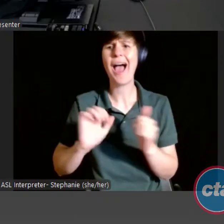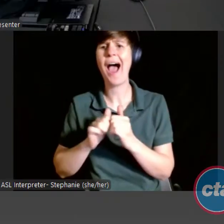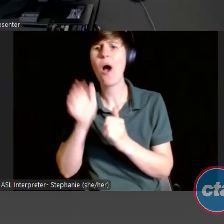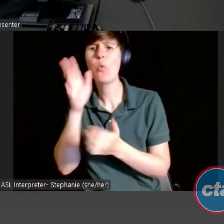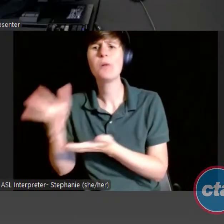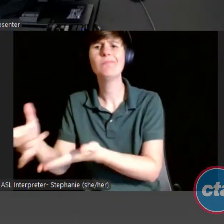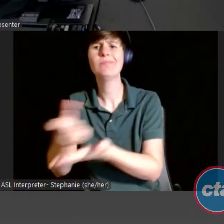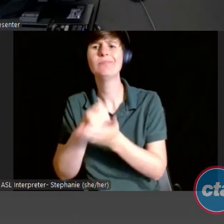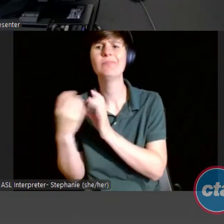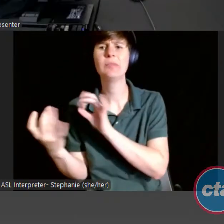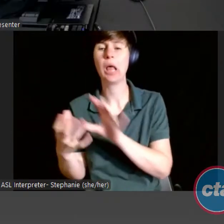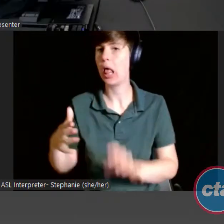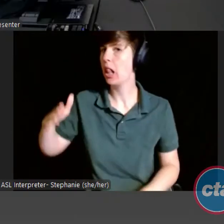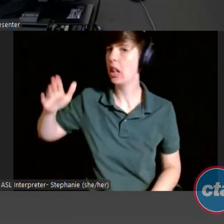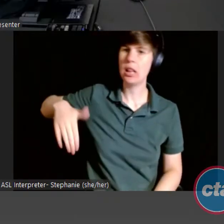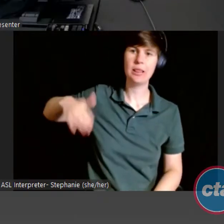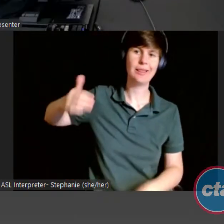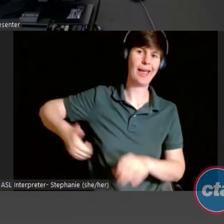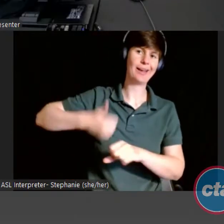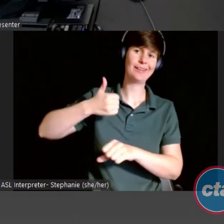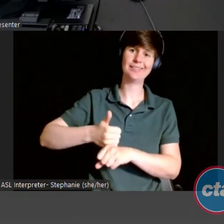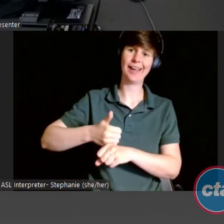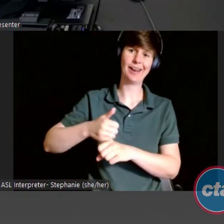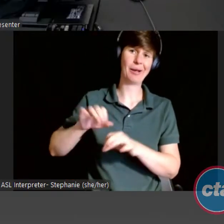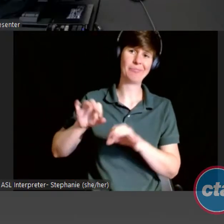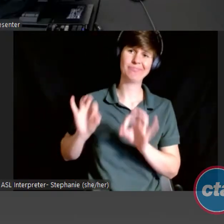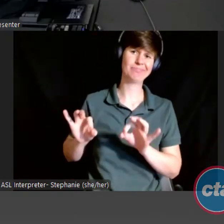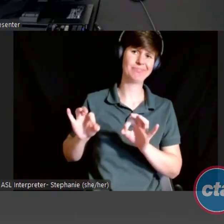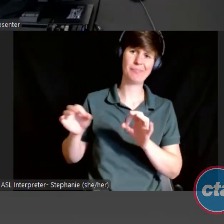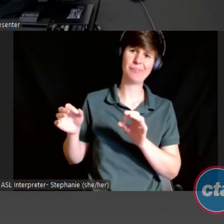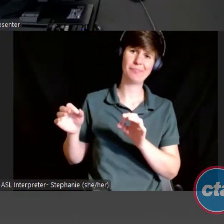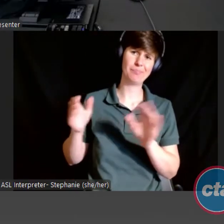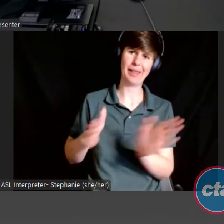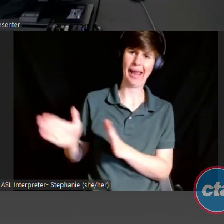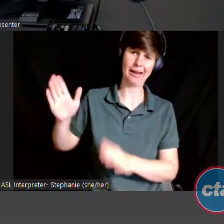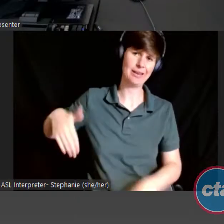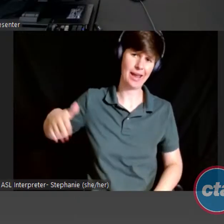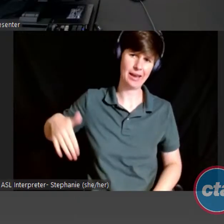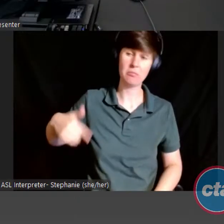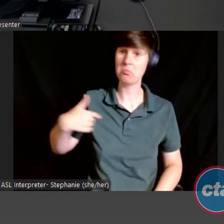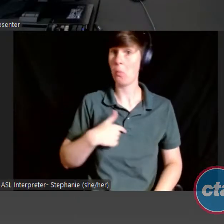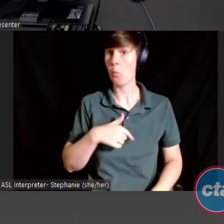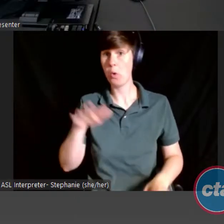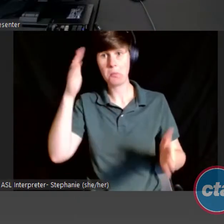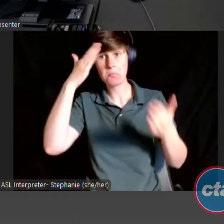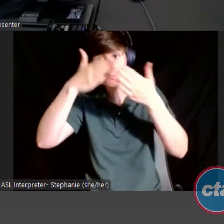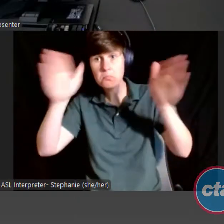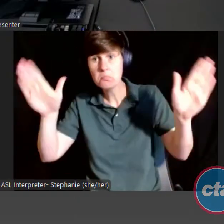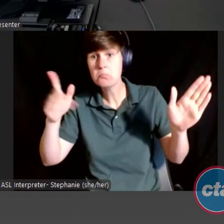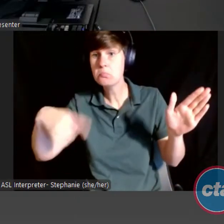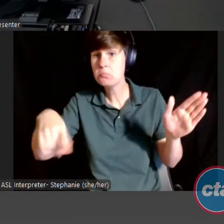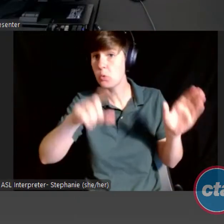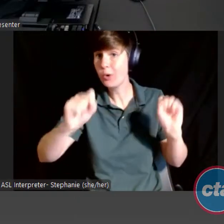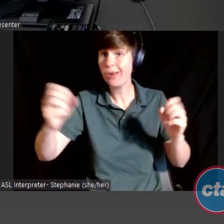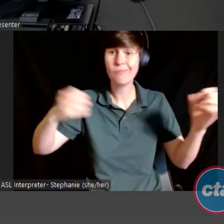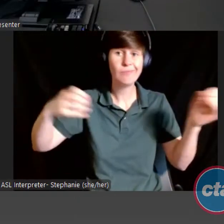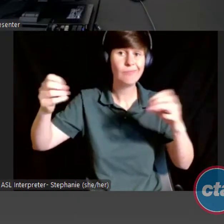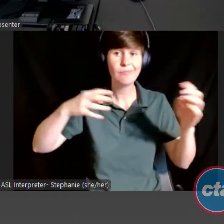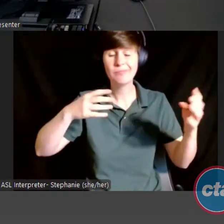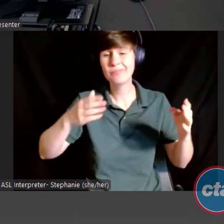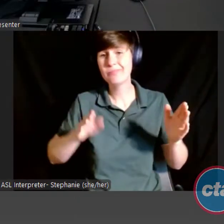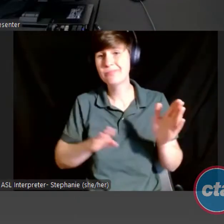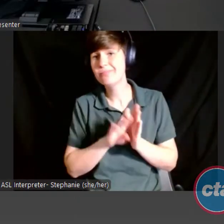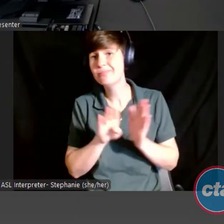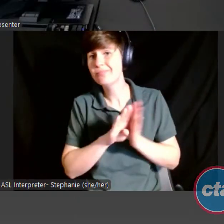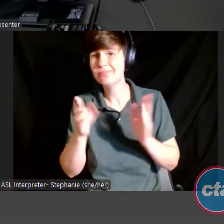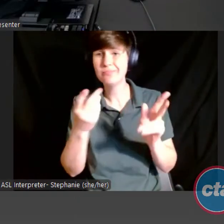don't have a great plan yet, to be completely honest. And we're happy to work with anyone here to develop a plan for,